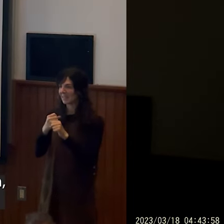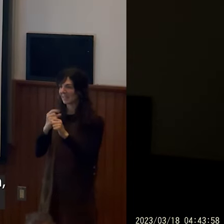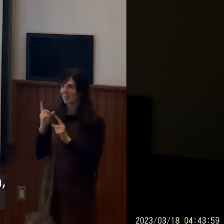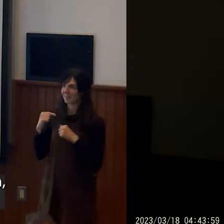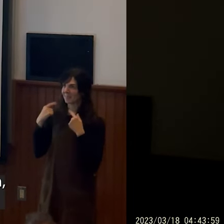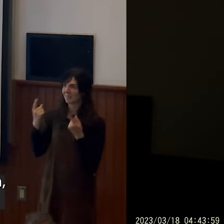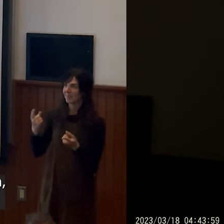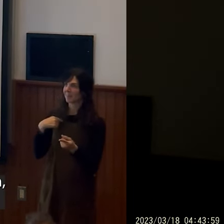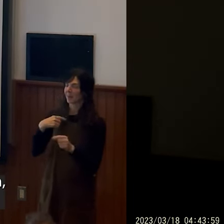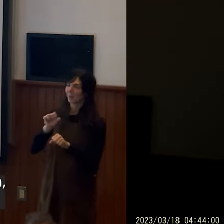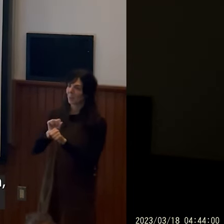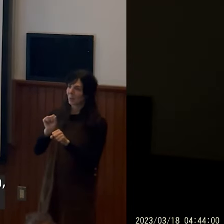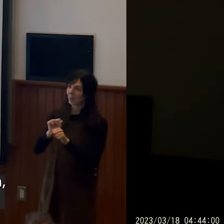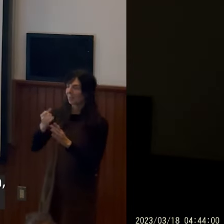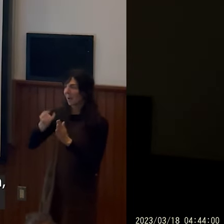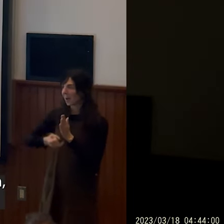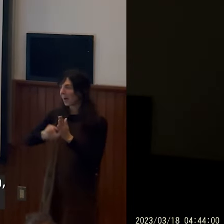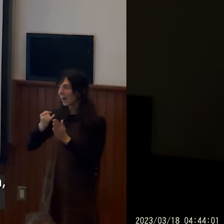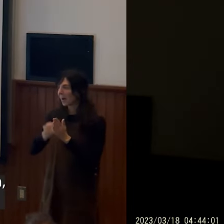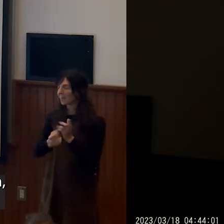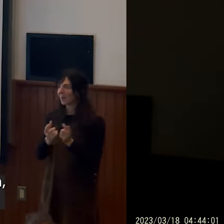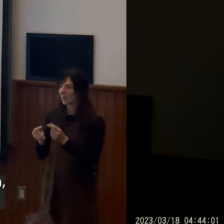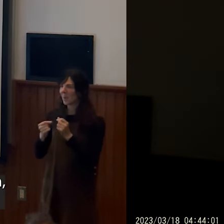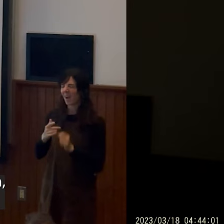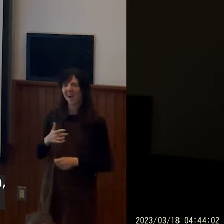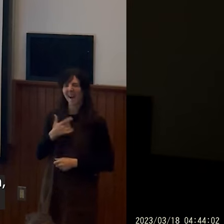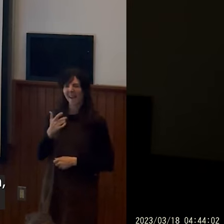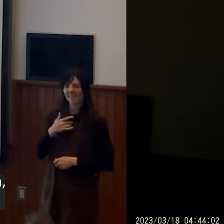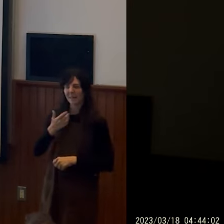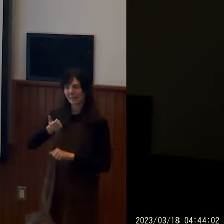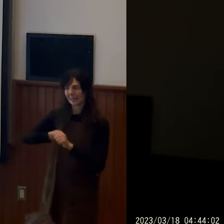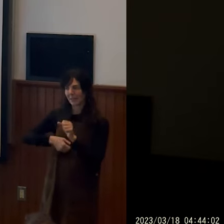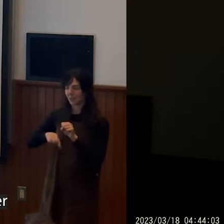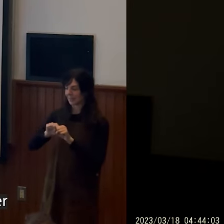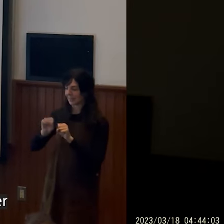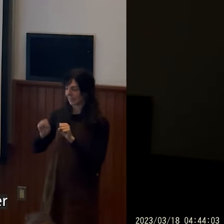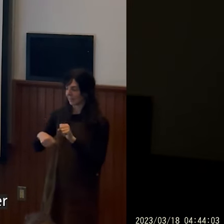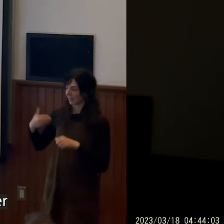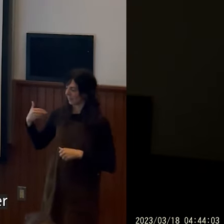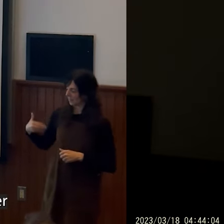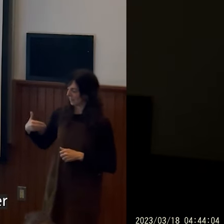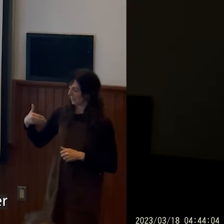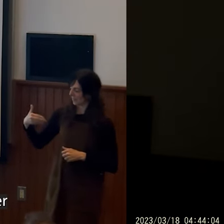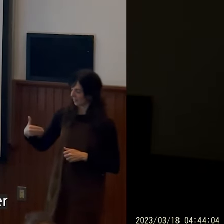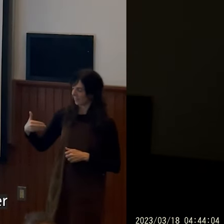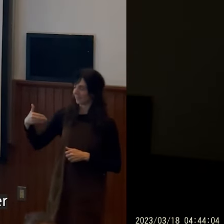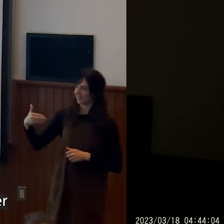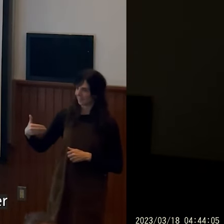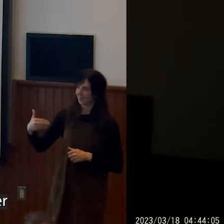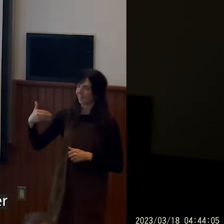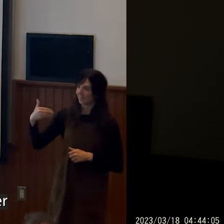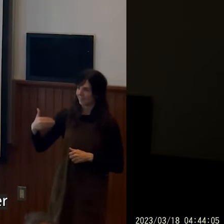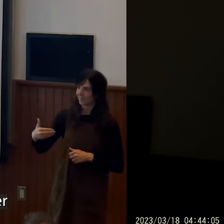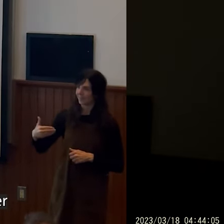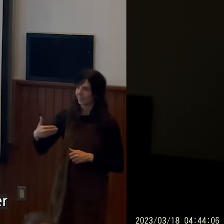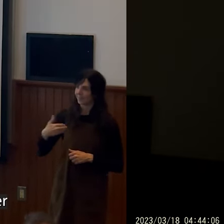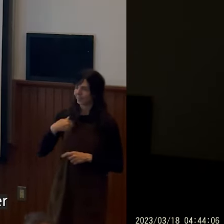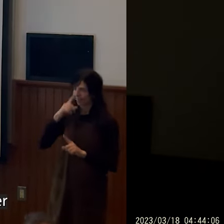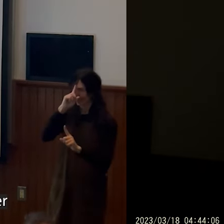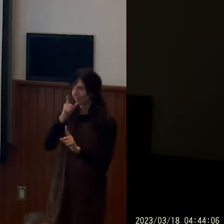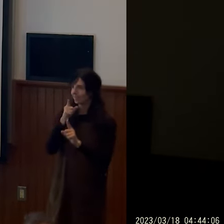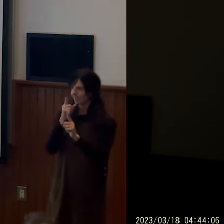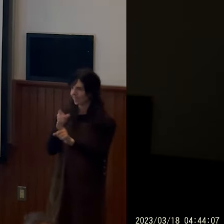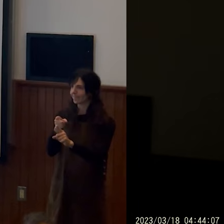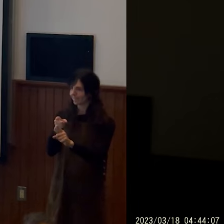I have been trying every season, every episode, trying to be making of